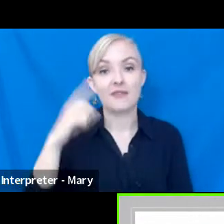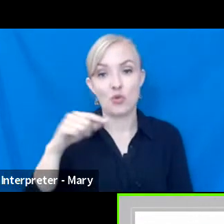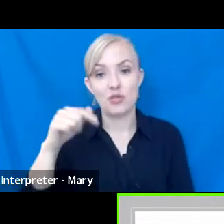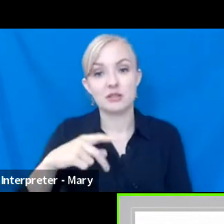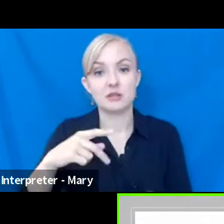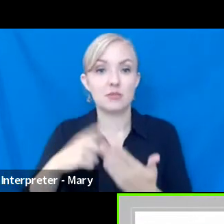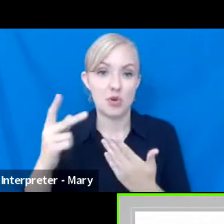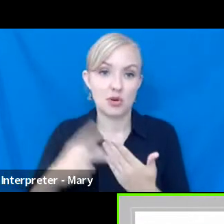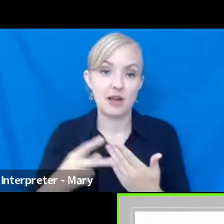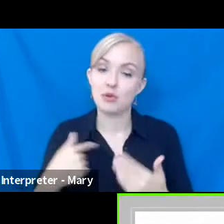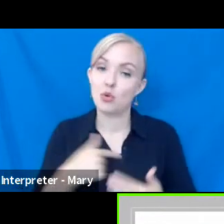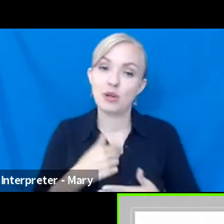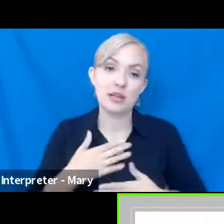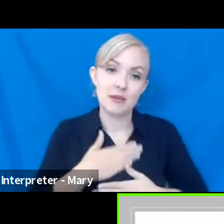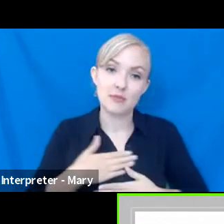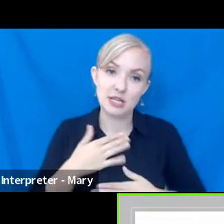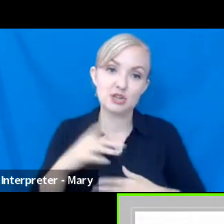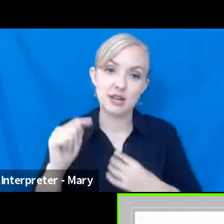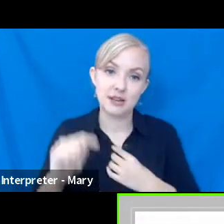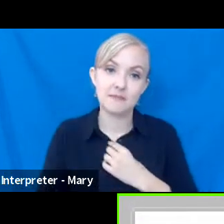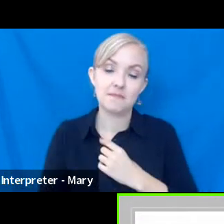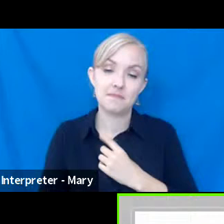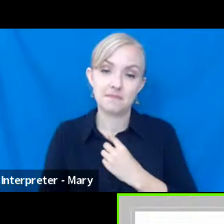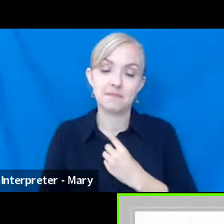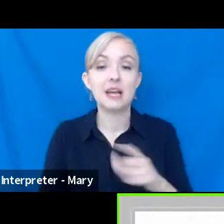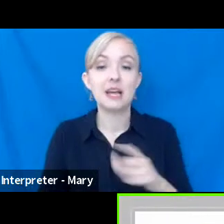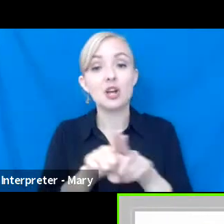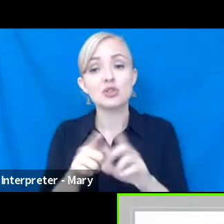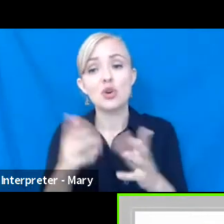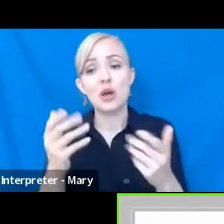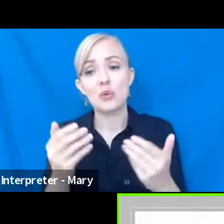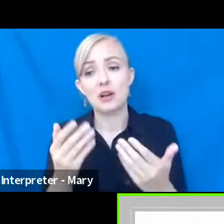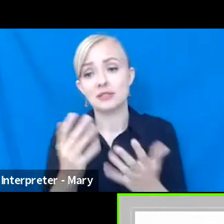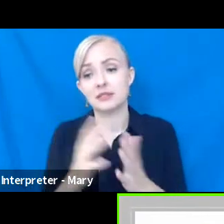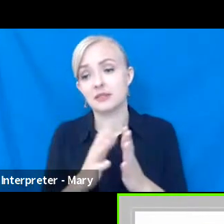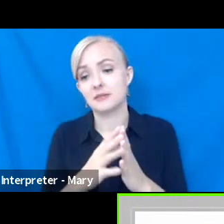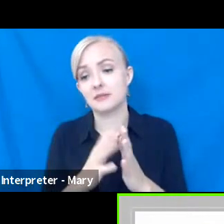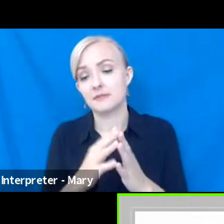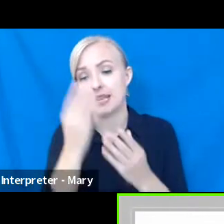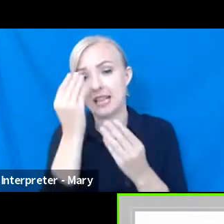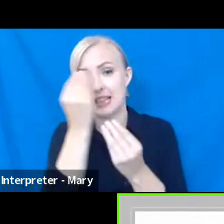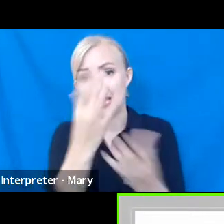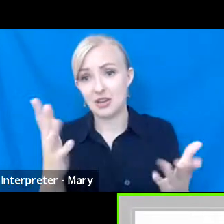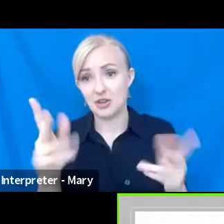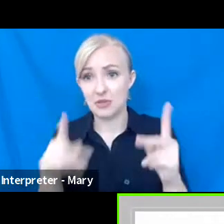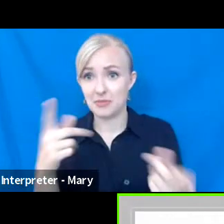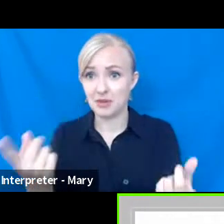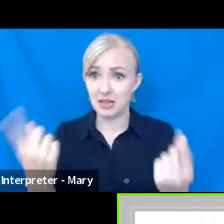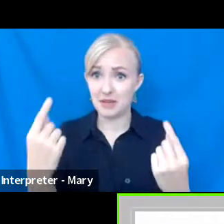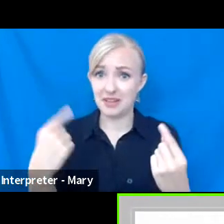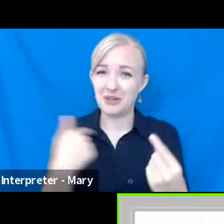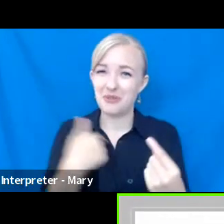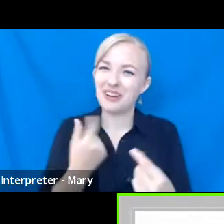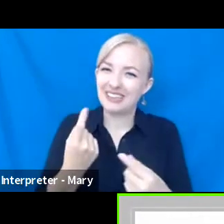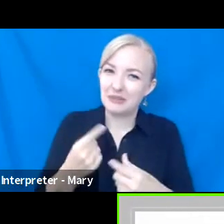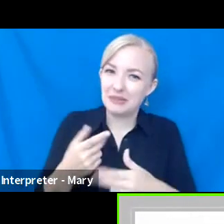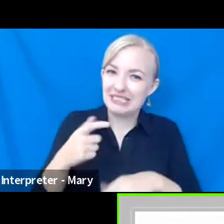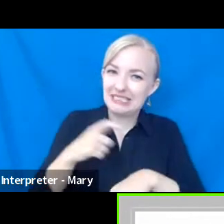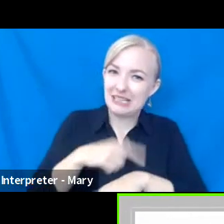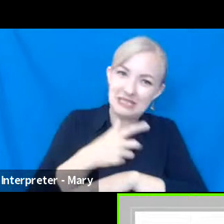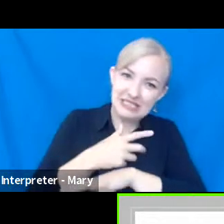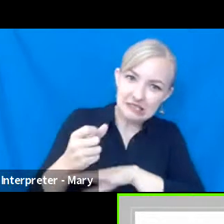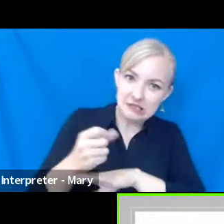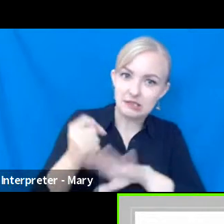really do appreciate it. And I'd like to just let the attendees know that we're running a little short on